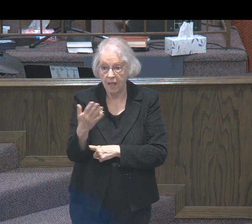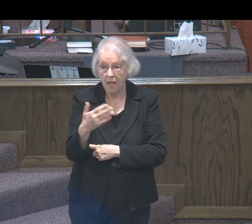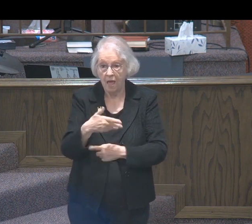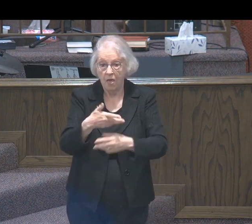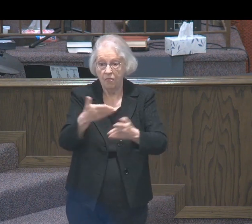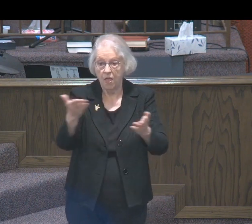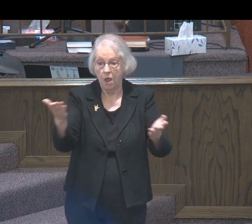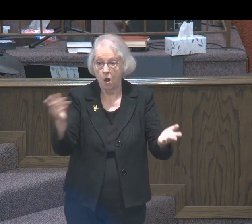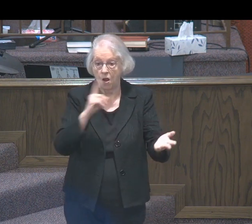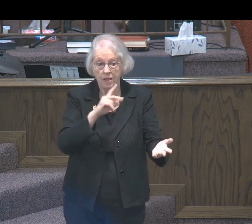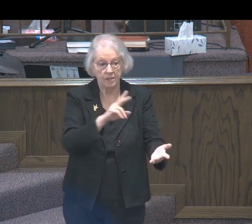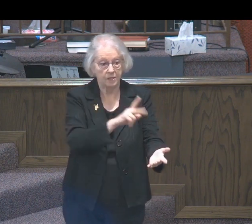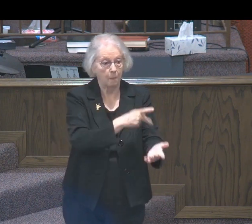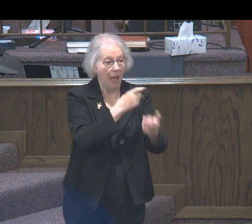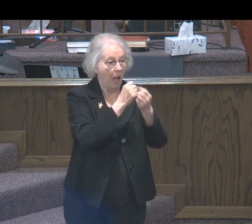Worship